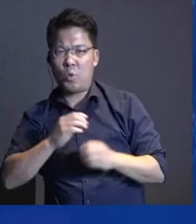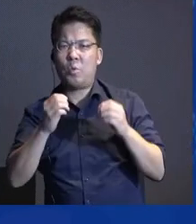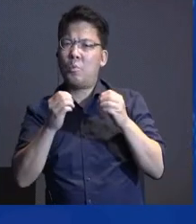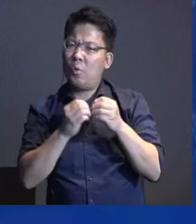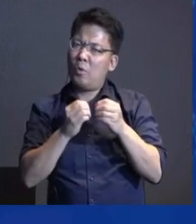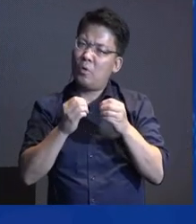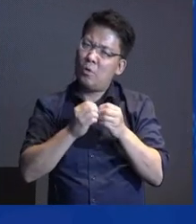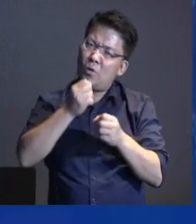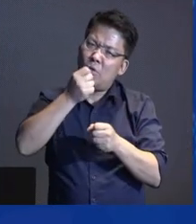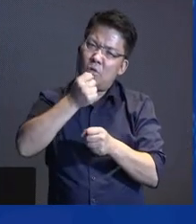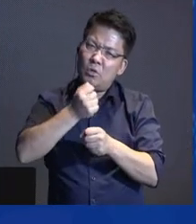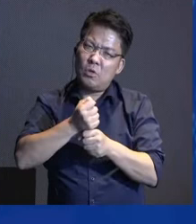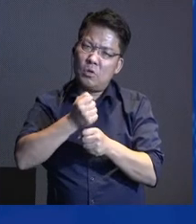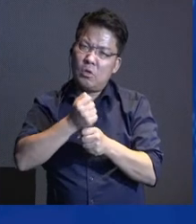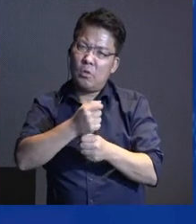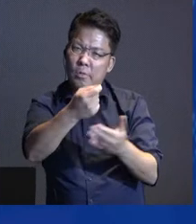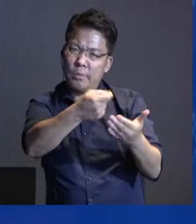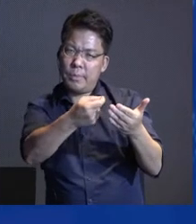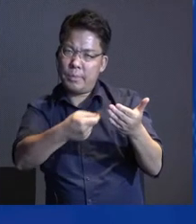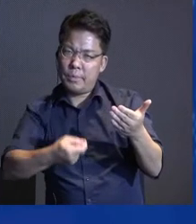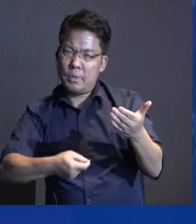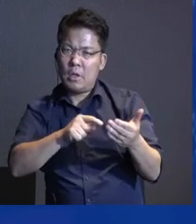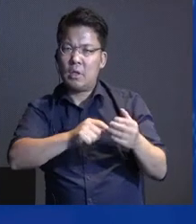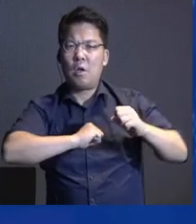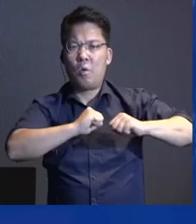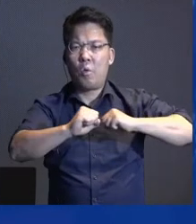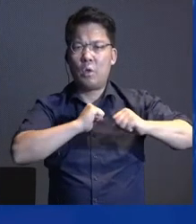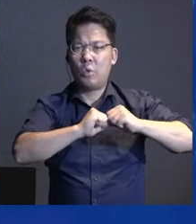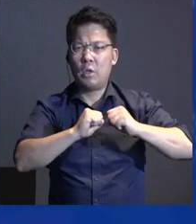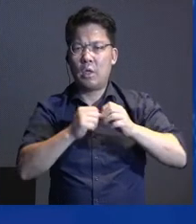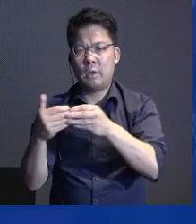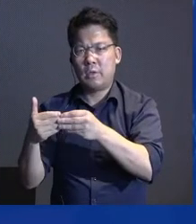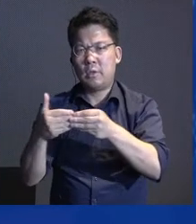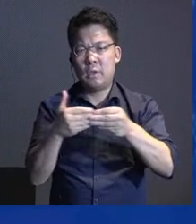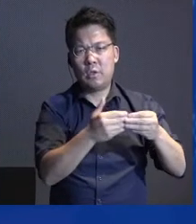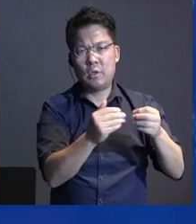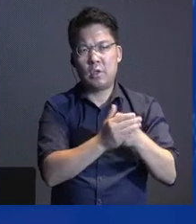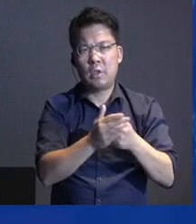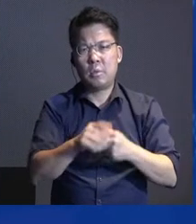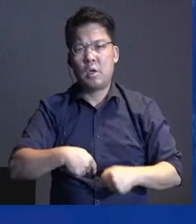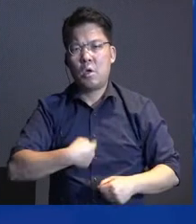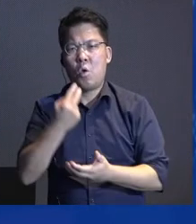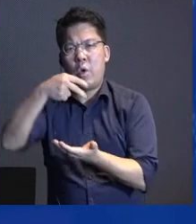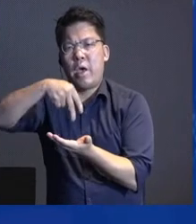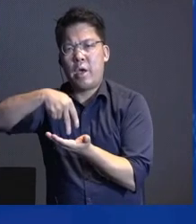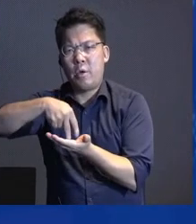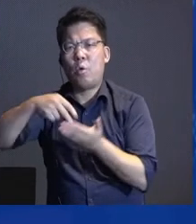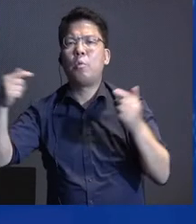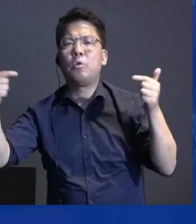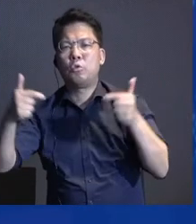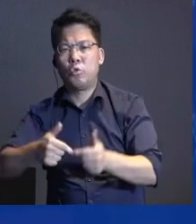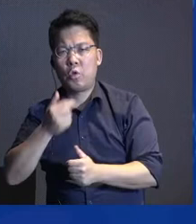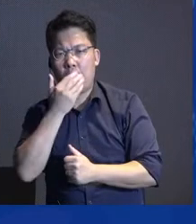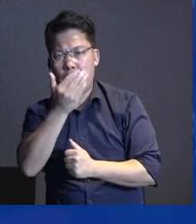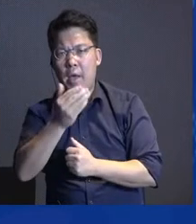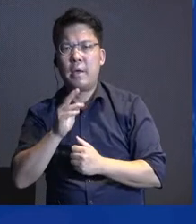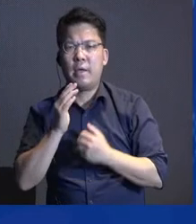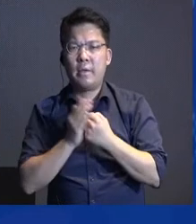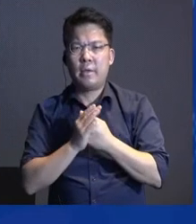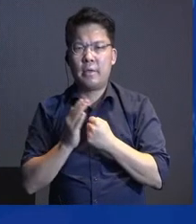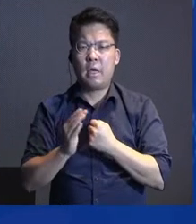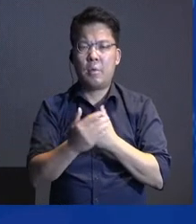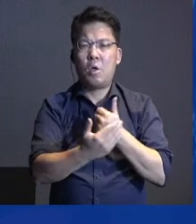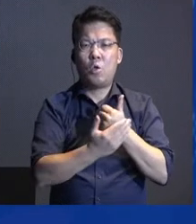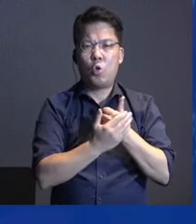and homebound. The club send volunteers to these needy members to make friends,